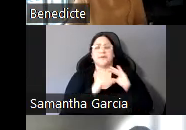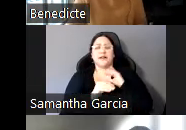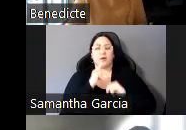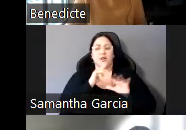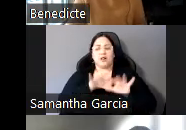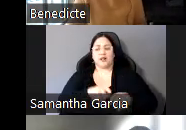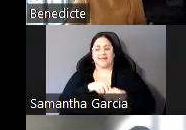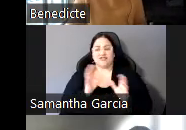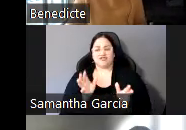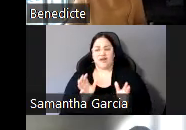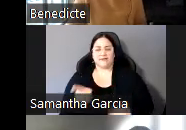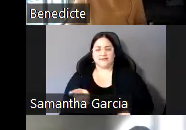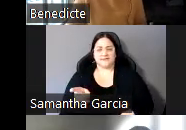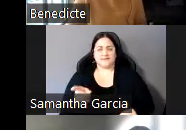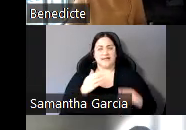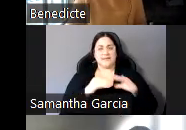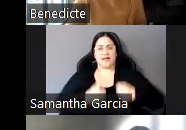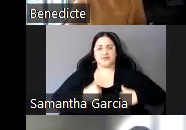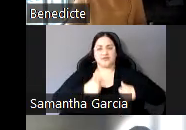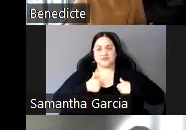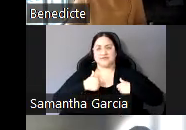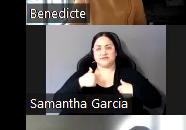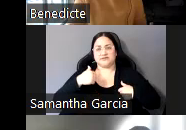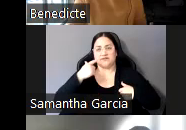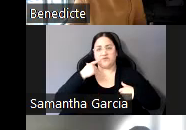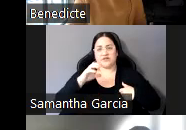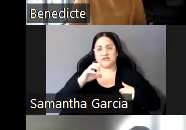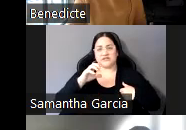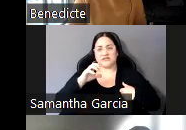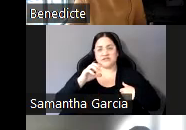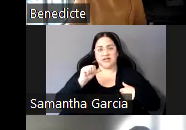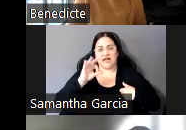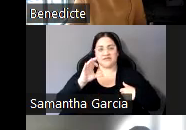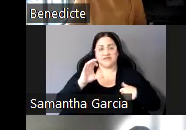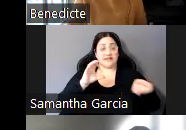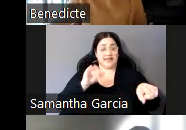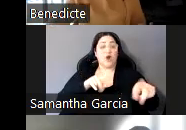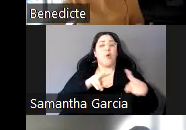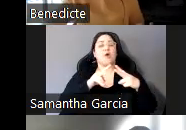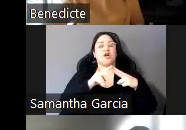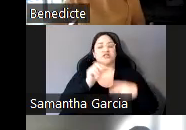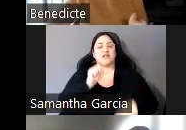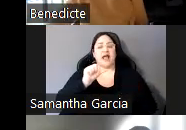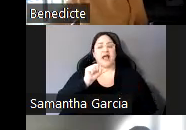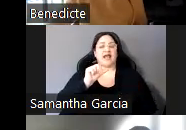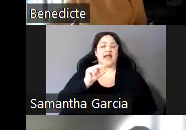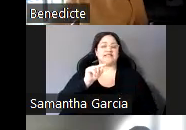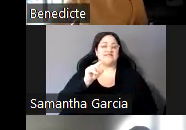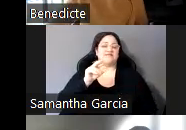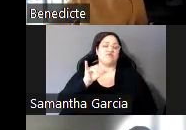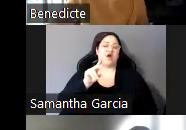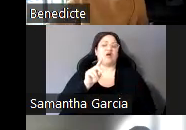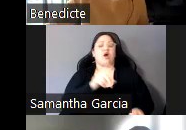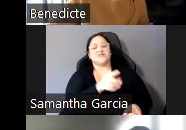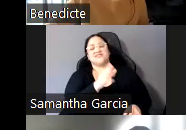the chat box, partners at cafc.ca. Is that it? Yeah, it's on the screen there. Yeah. It's on the screen there. Oh, sorry. I've